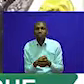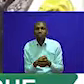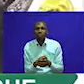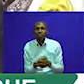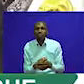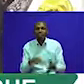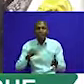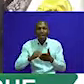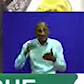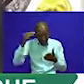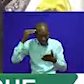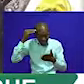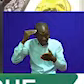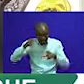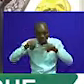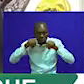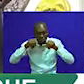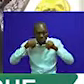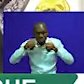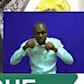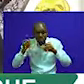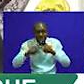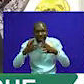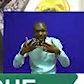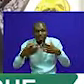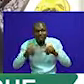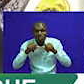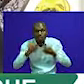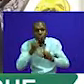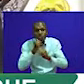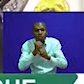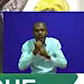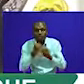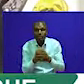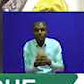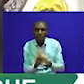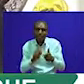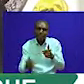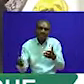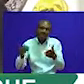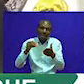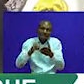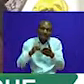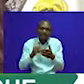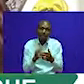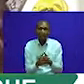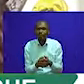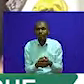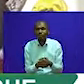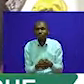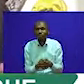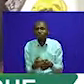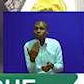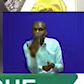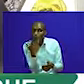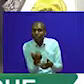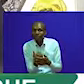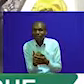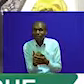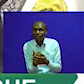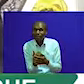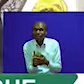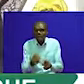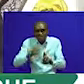not interrupted. So those are some of the things that we are working on. But mainly, we want to put